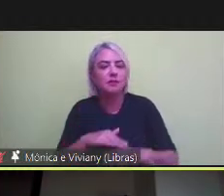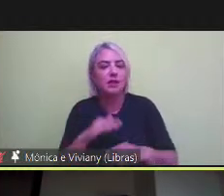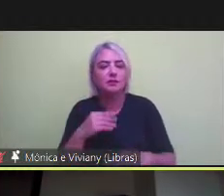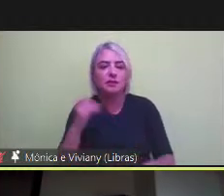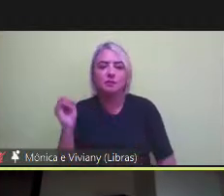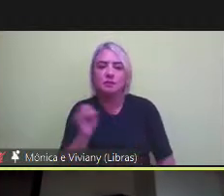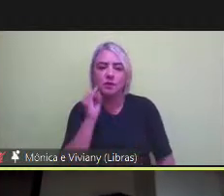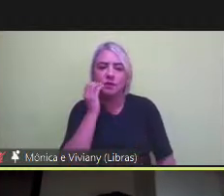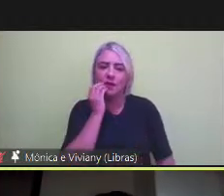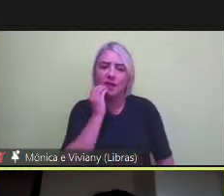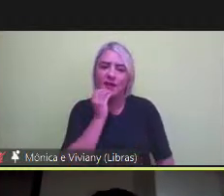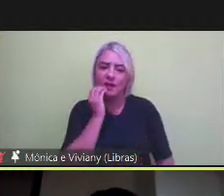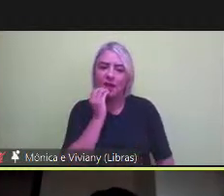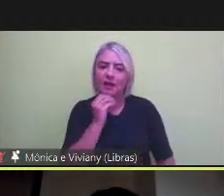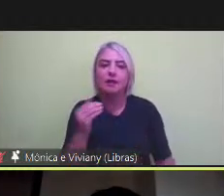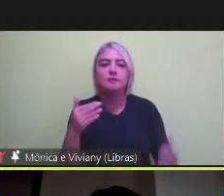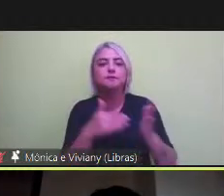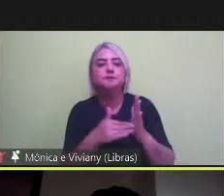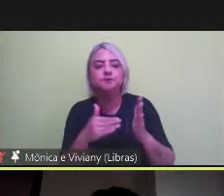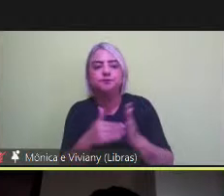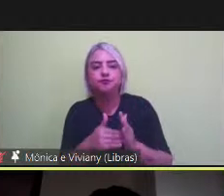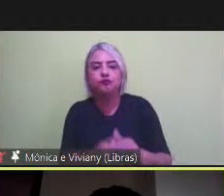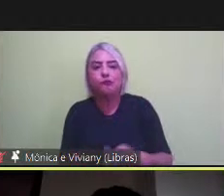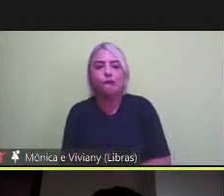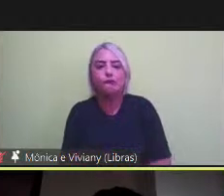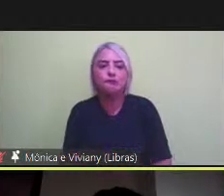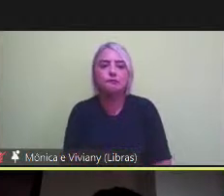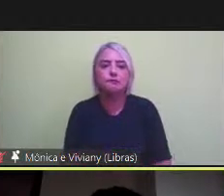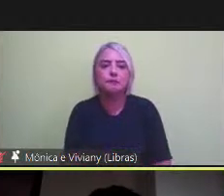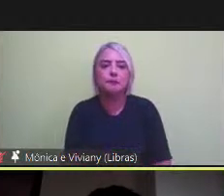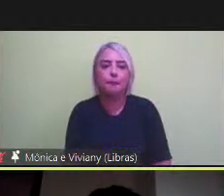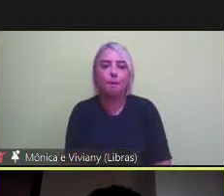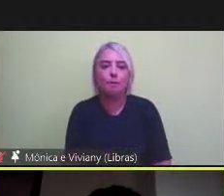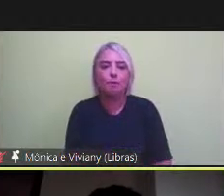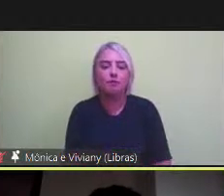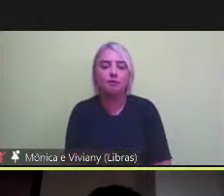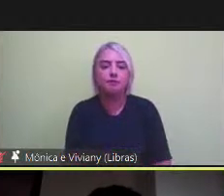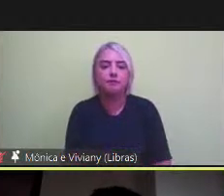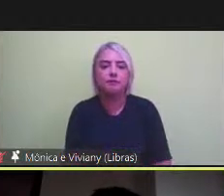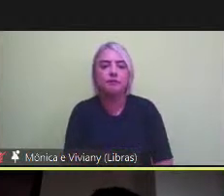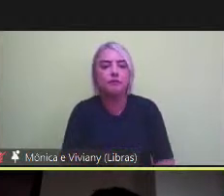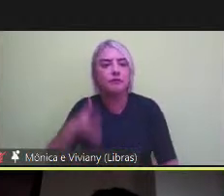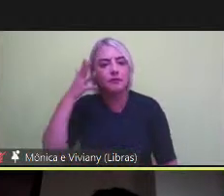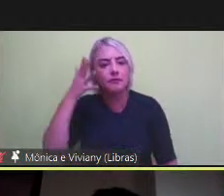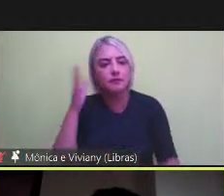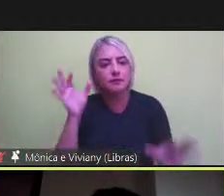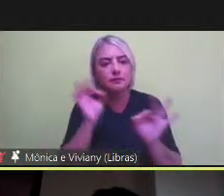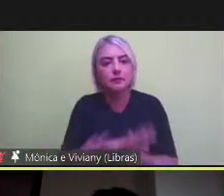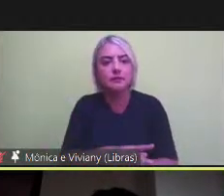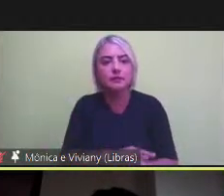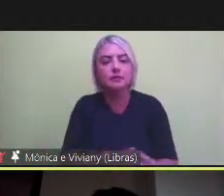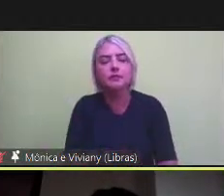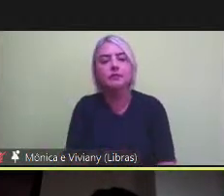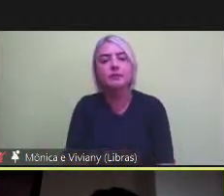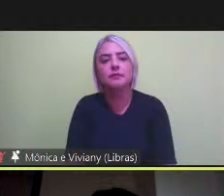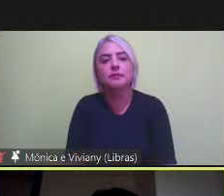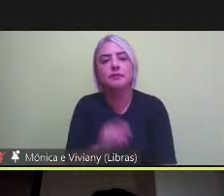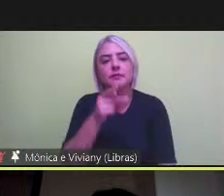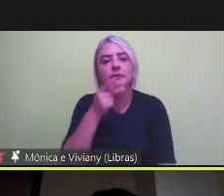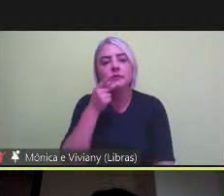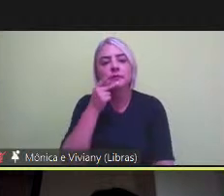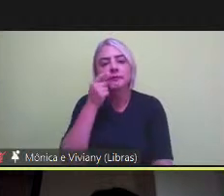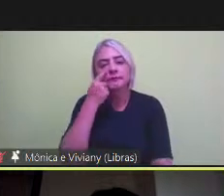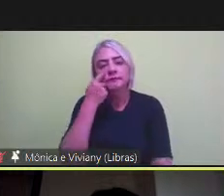be fundamental. And lastly, I am almost finishing my presentation